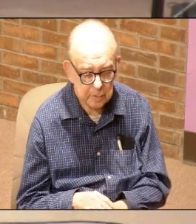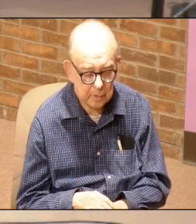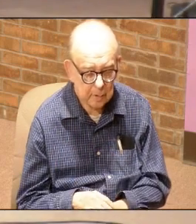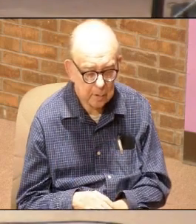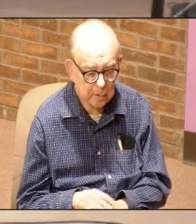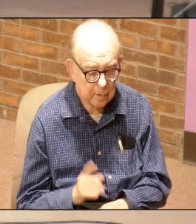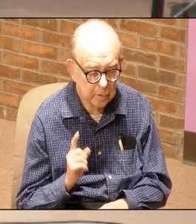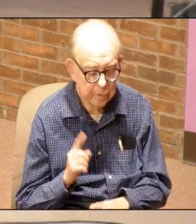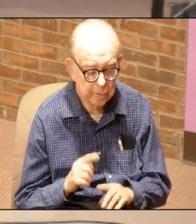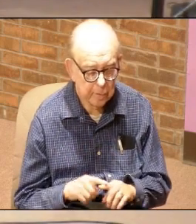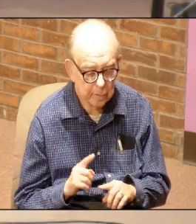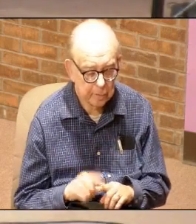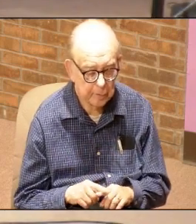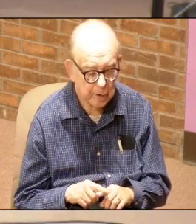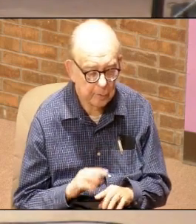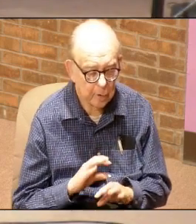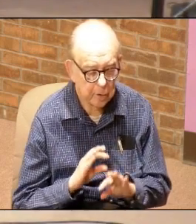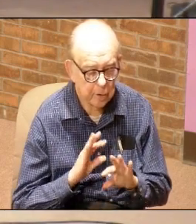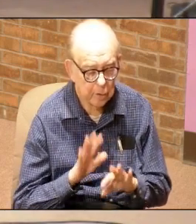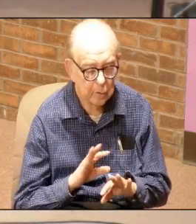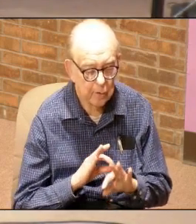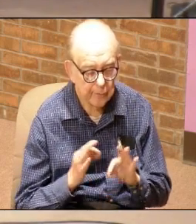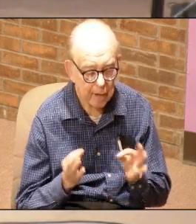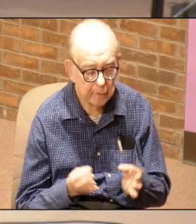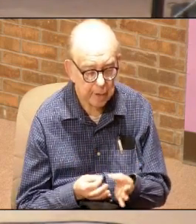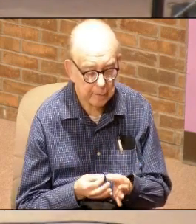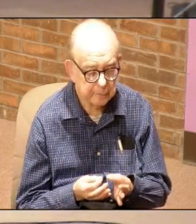Where you depended upon your family.